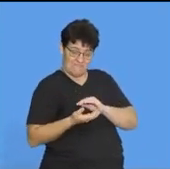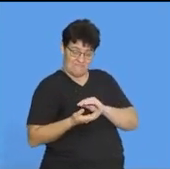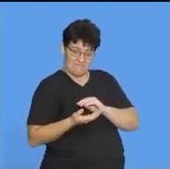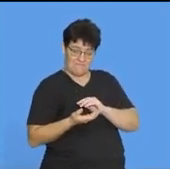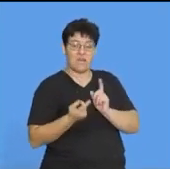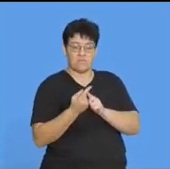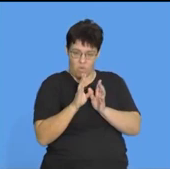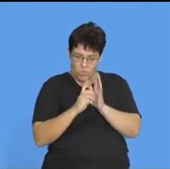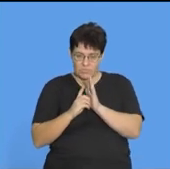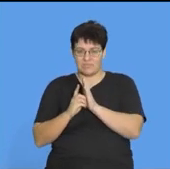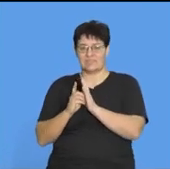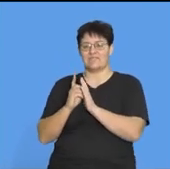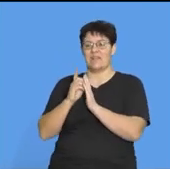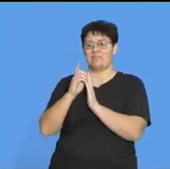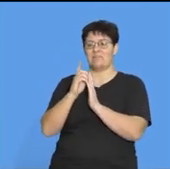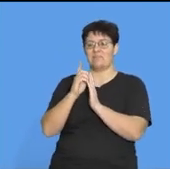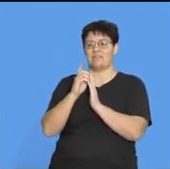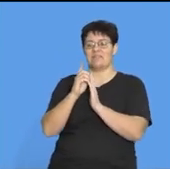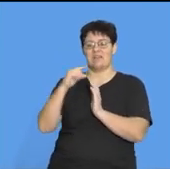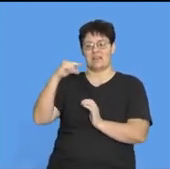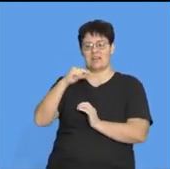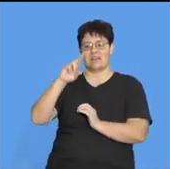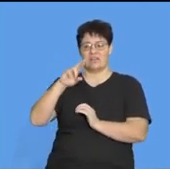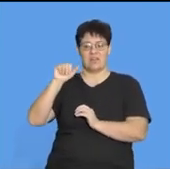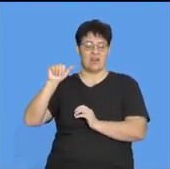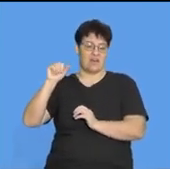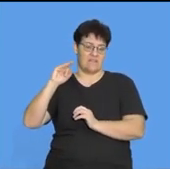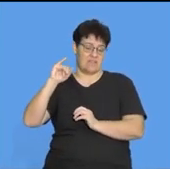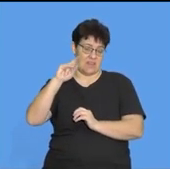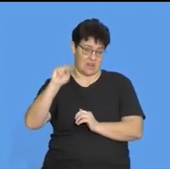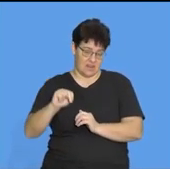to develop into the Grafting follicle.